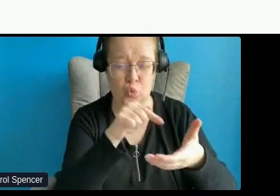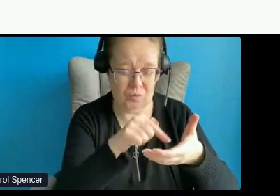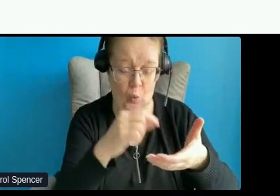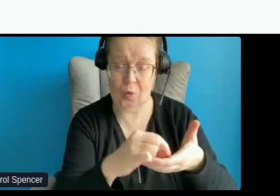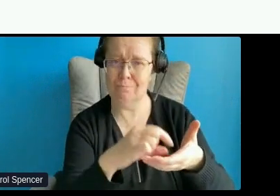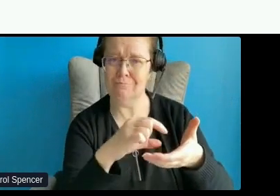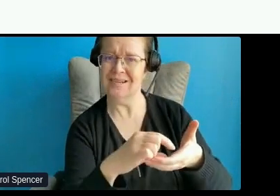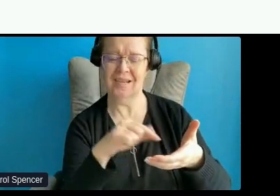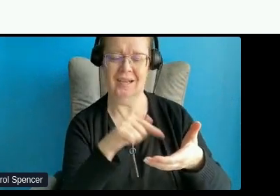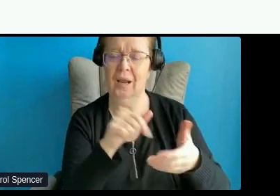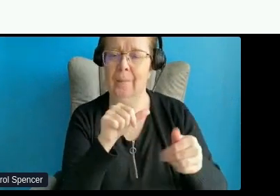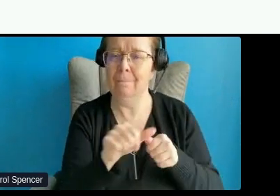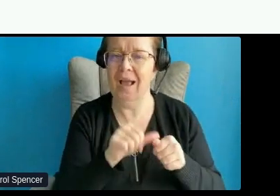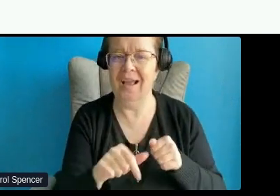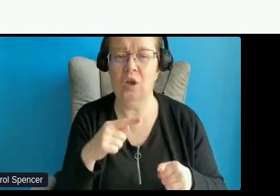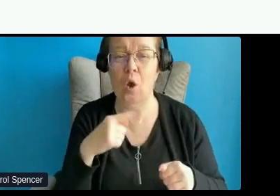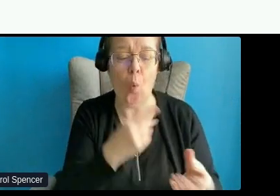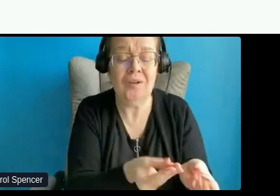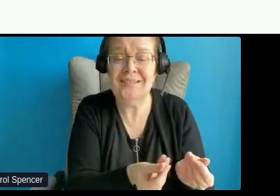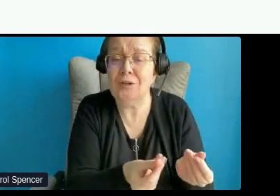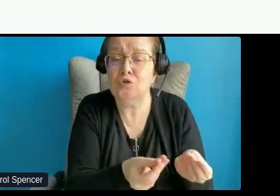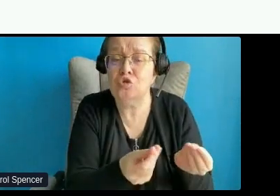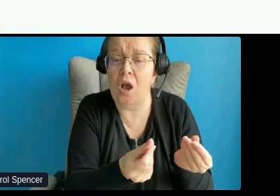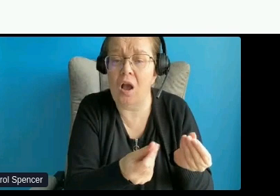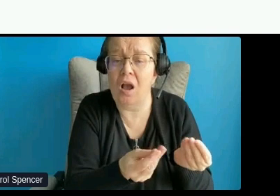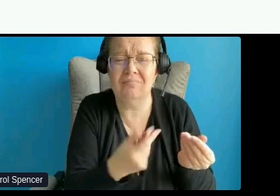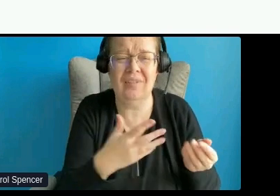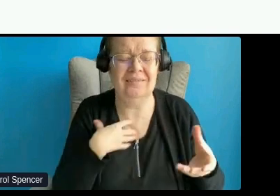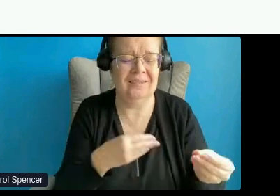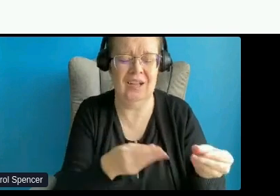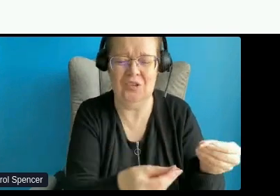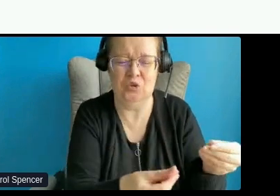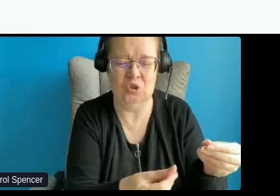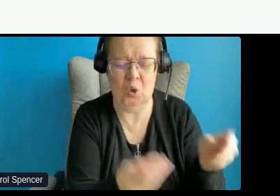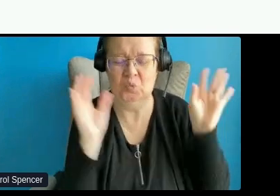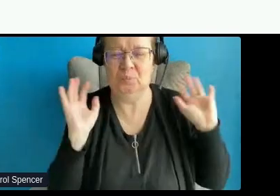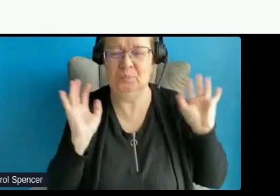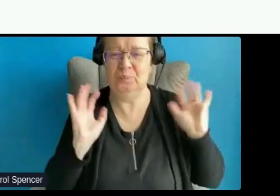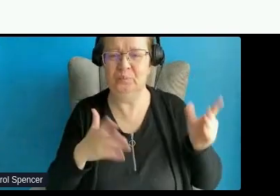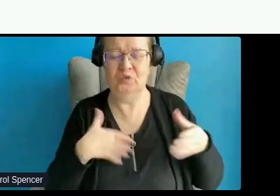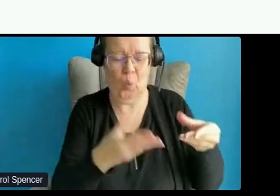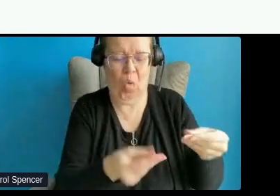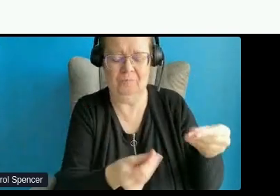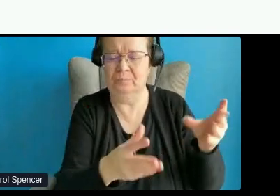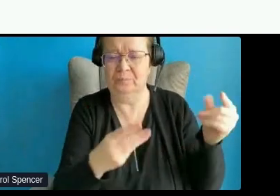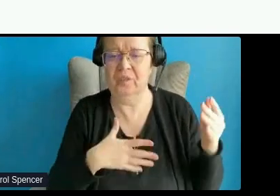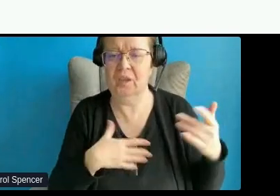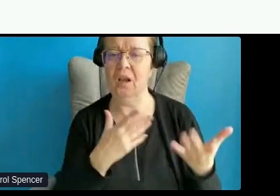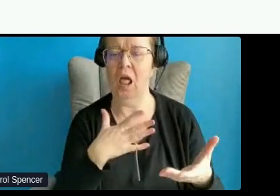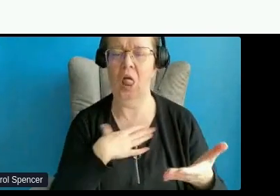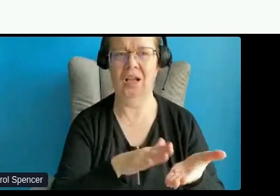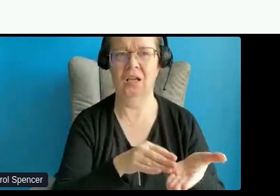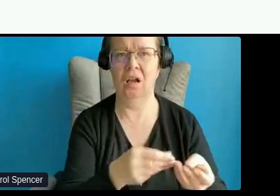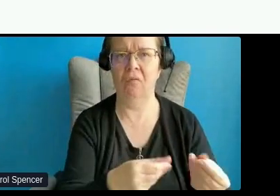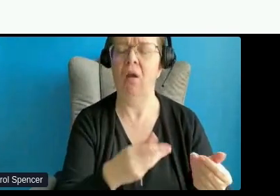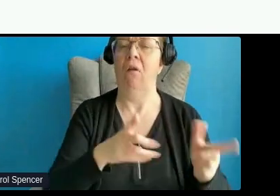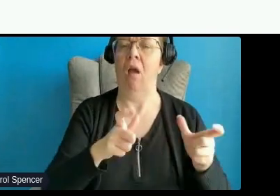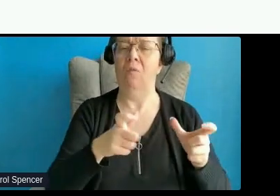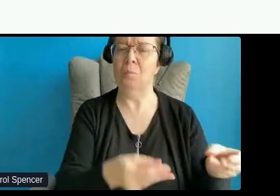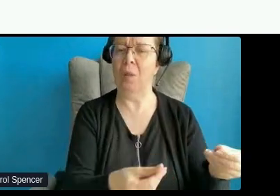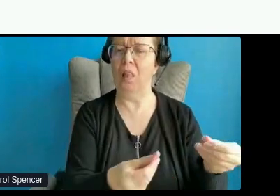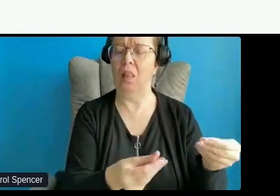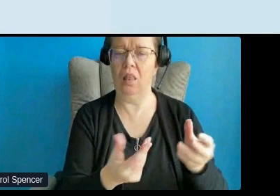one respondent who mentioned the texture of it because they wanted to make sure they'd be able to hold it when their hands weren't as strong on some days.